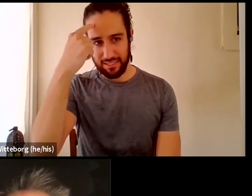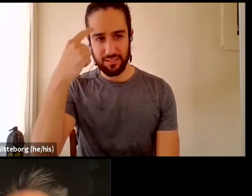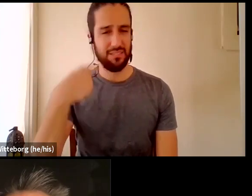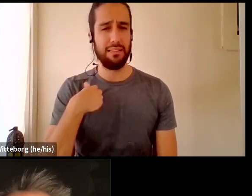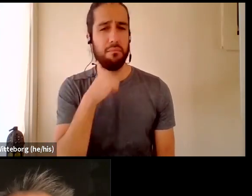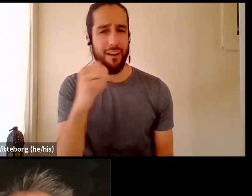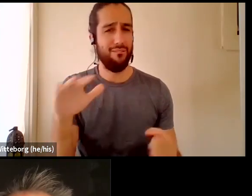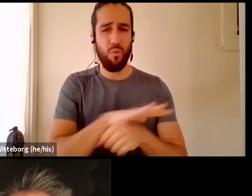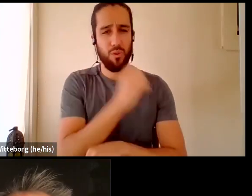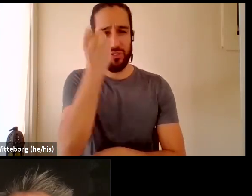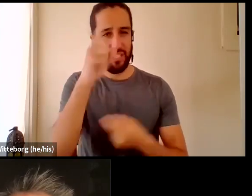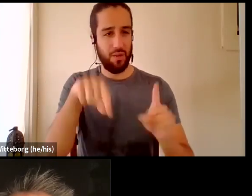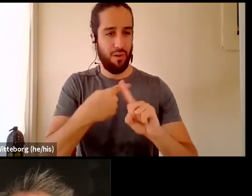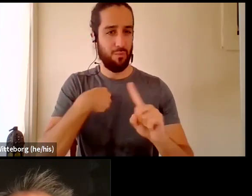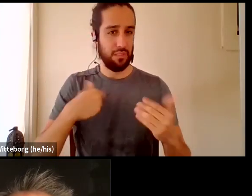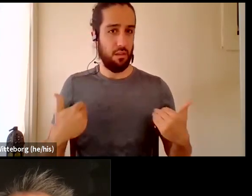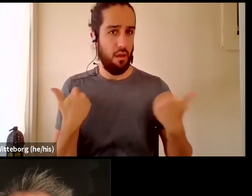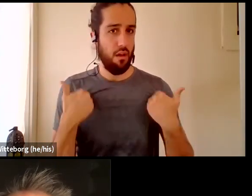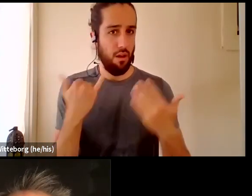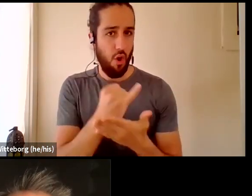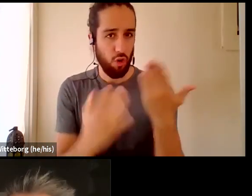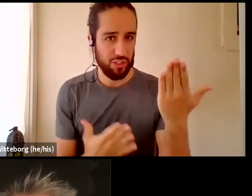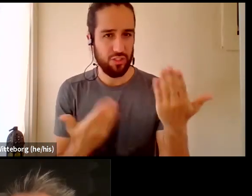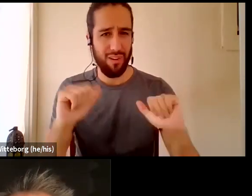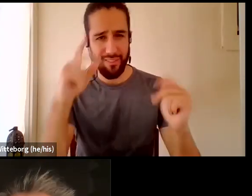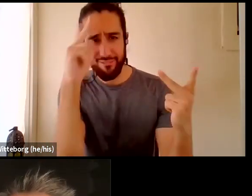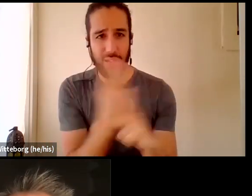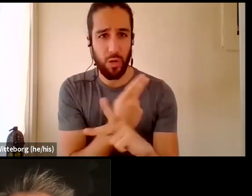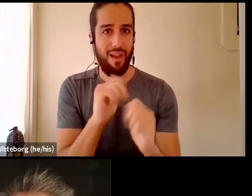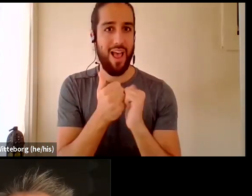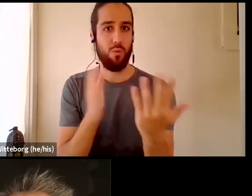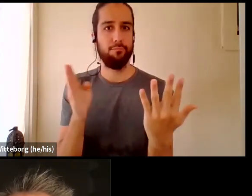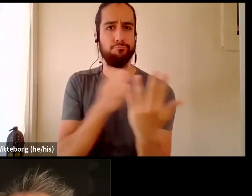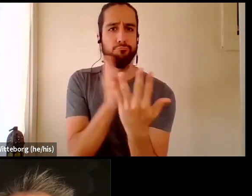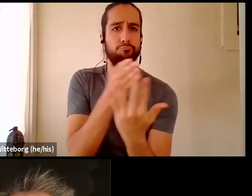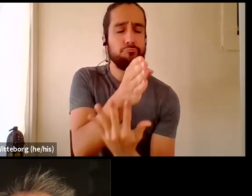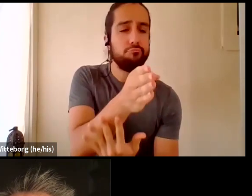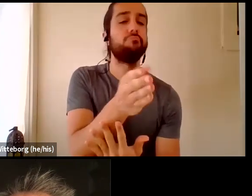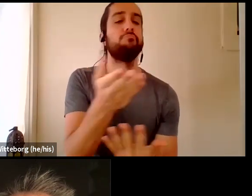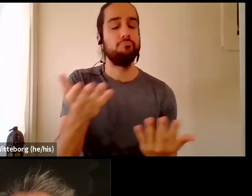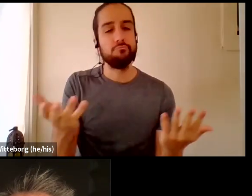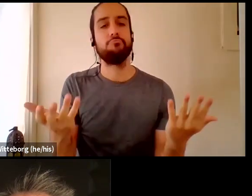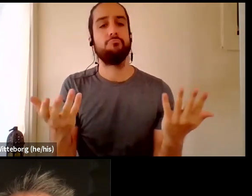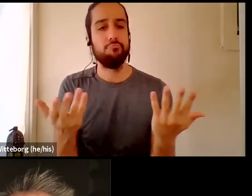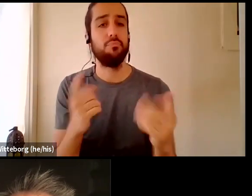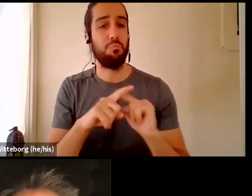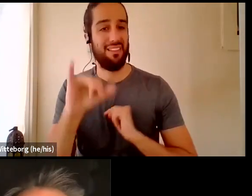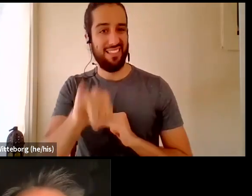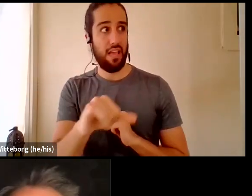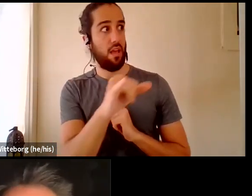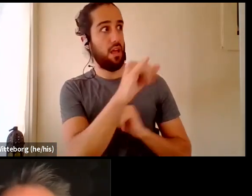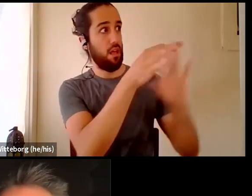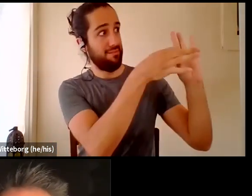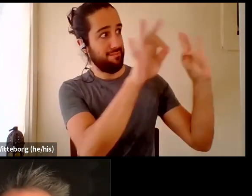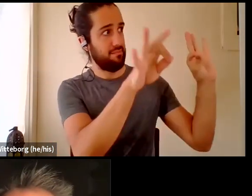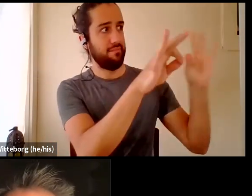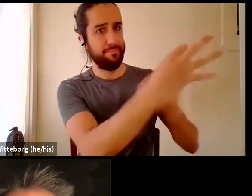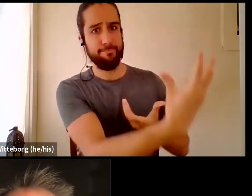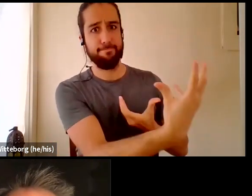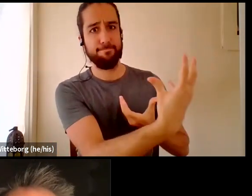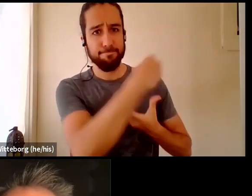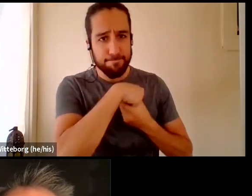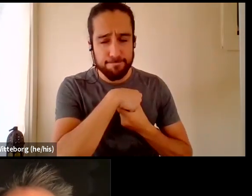trying to figure out my way through it. But it is something that I hold into not just